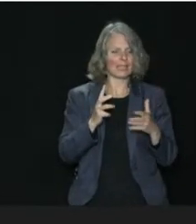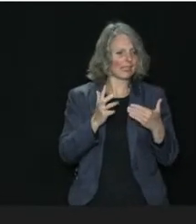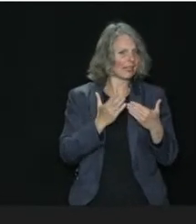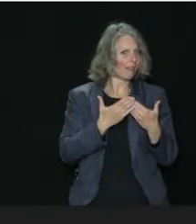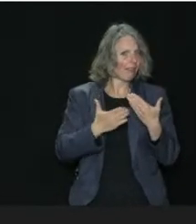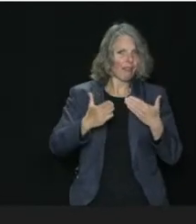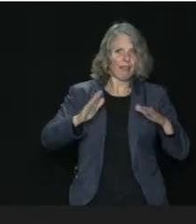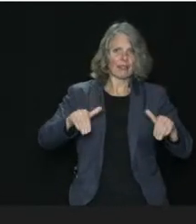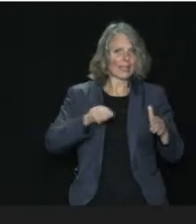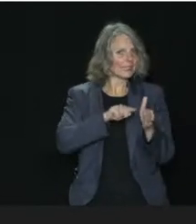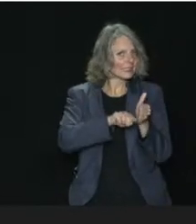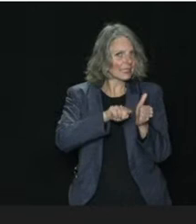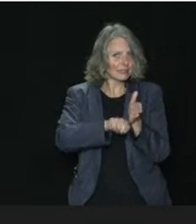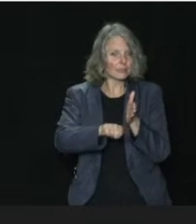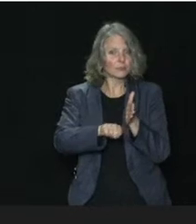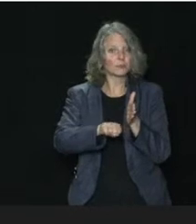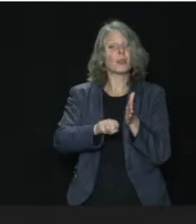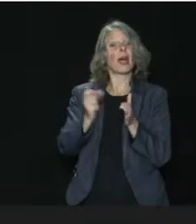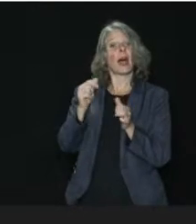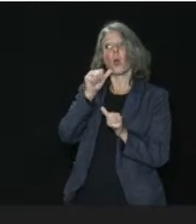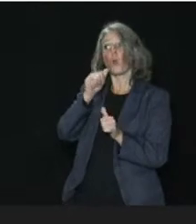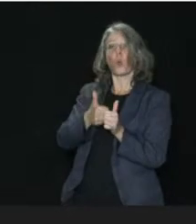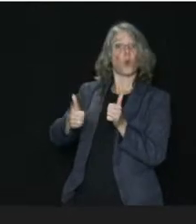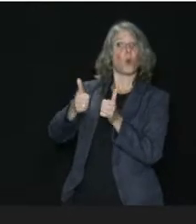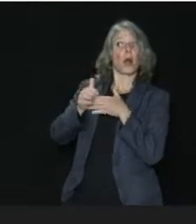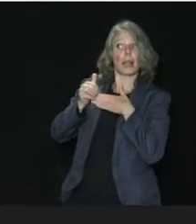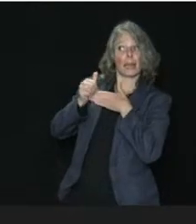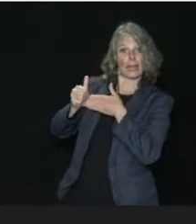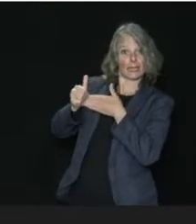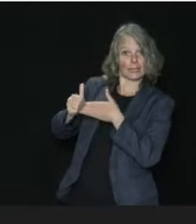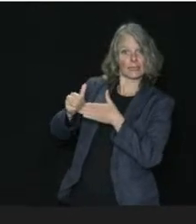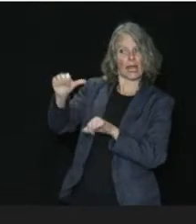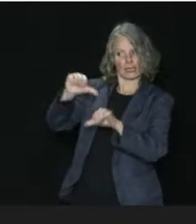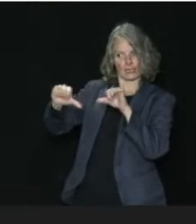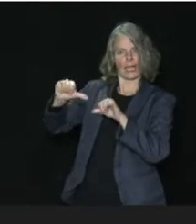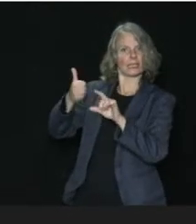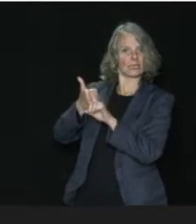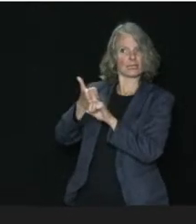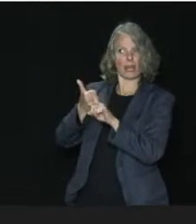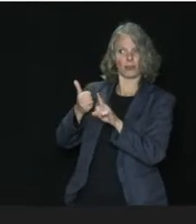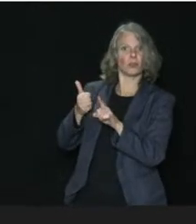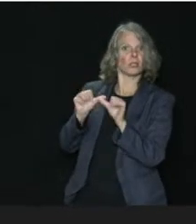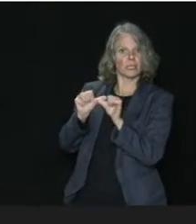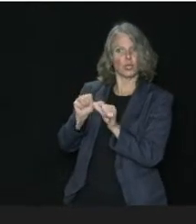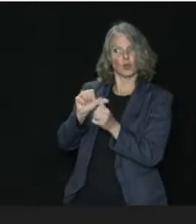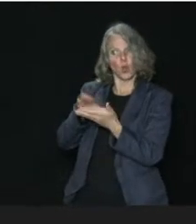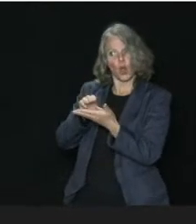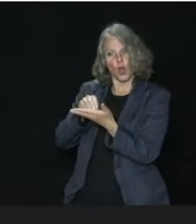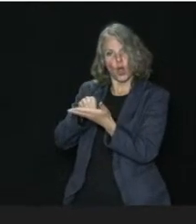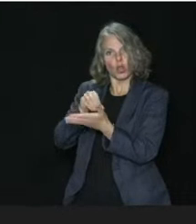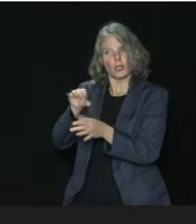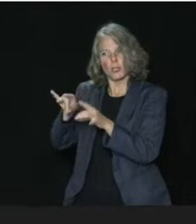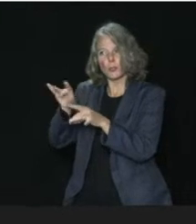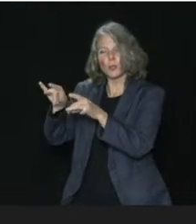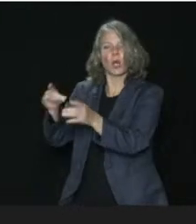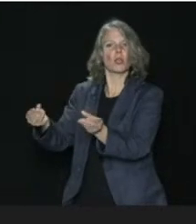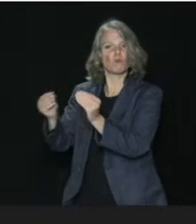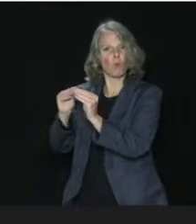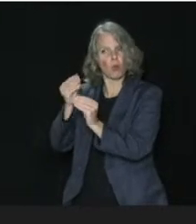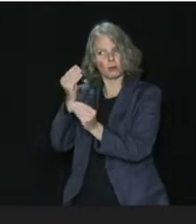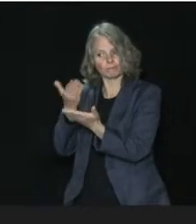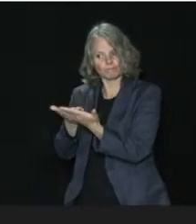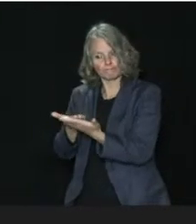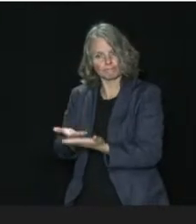are following the science, which continues to evolve, and we will look at the